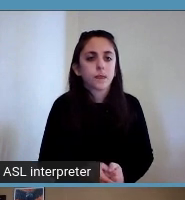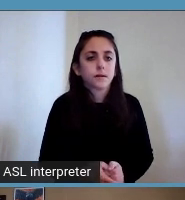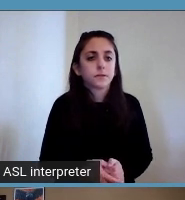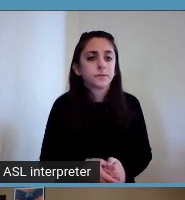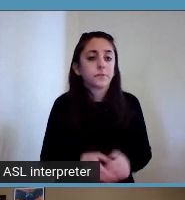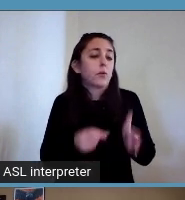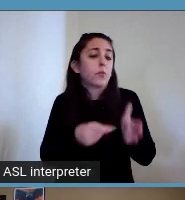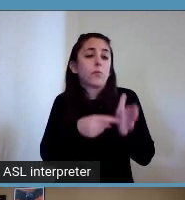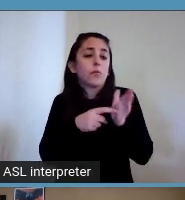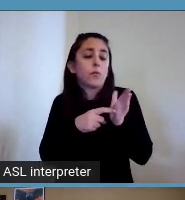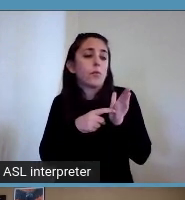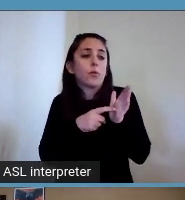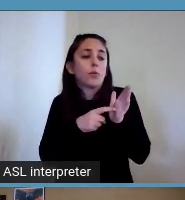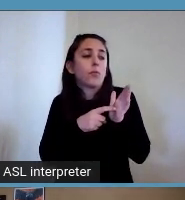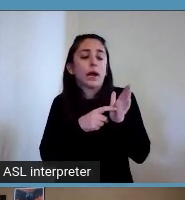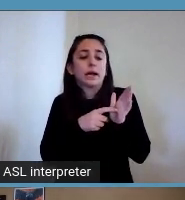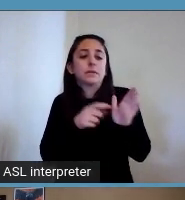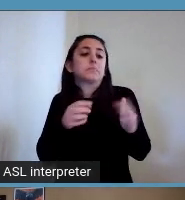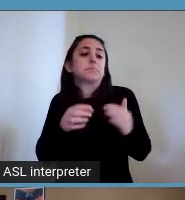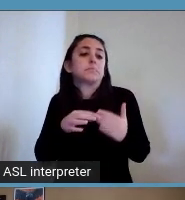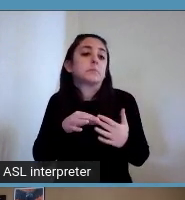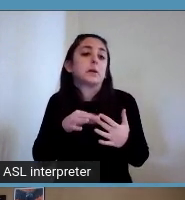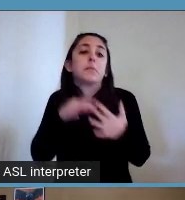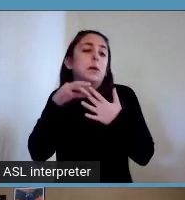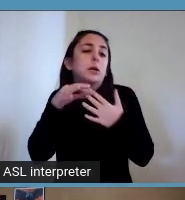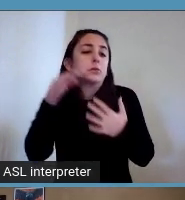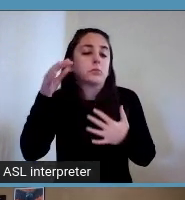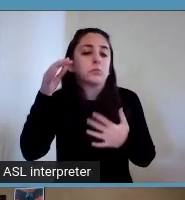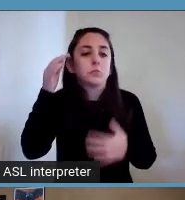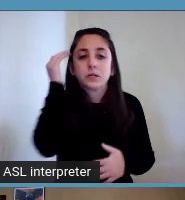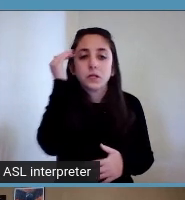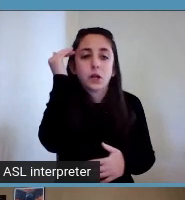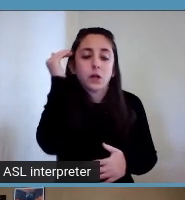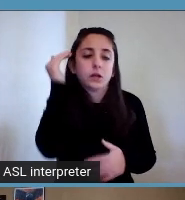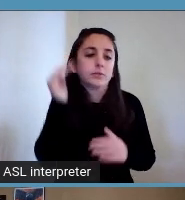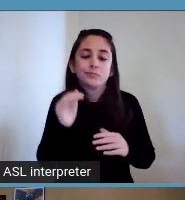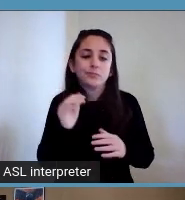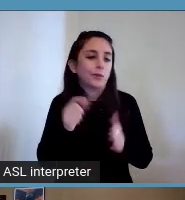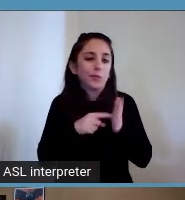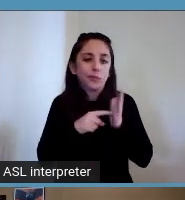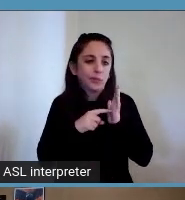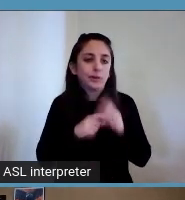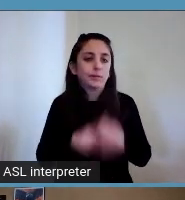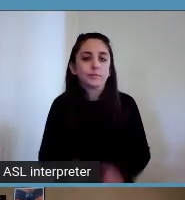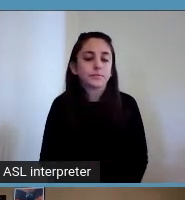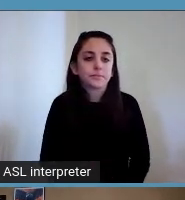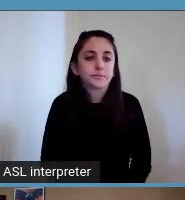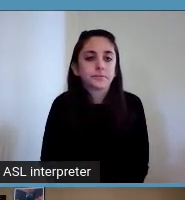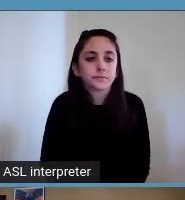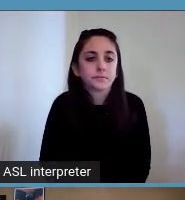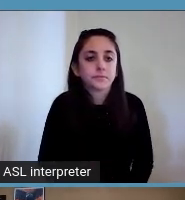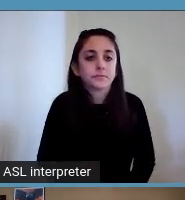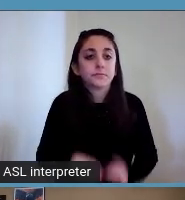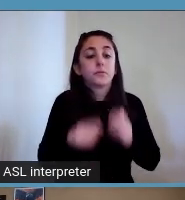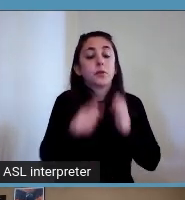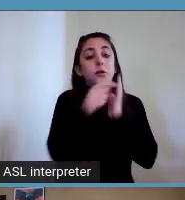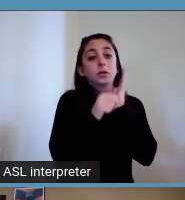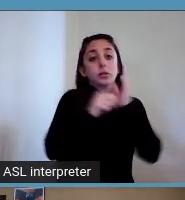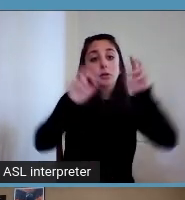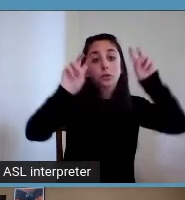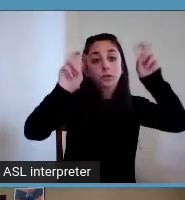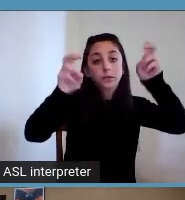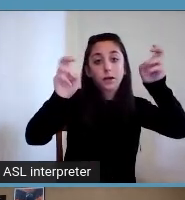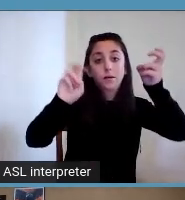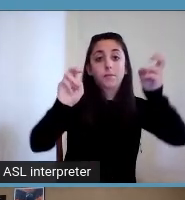special service to create that. On this particular natural connections post, the topic of my article was a trip to the Boundary Waters,